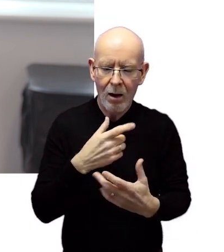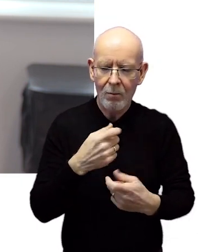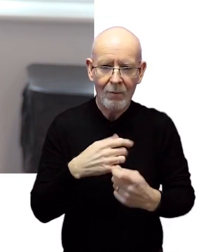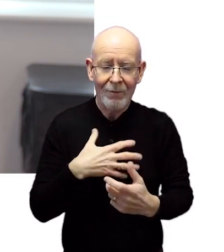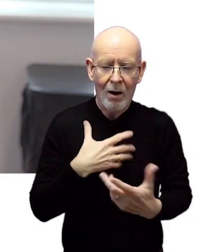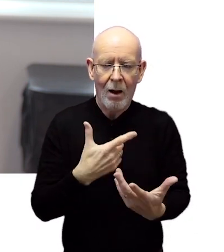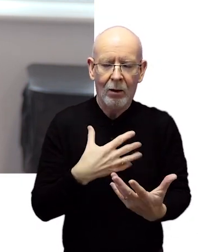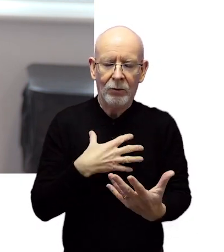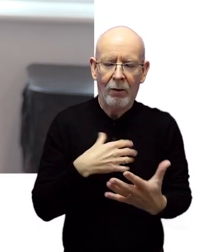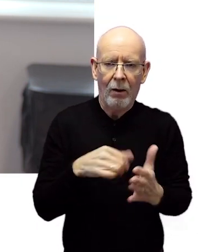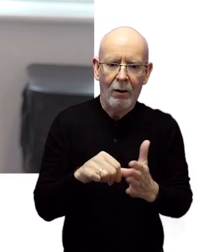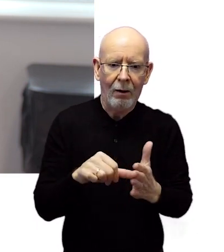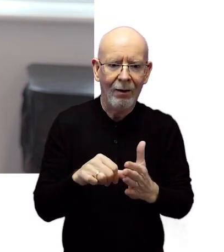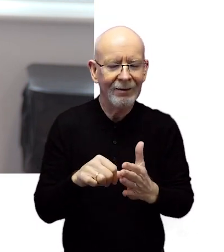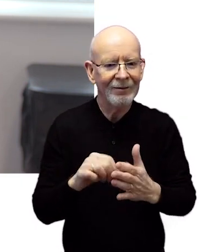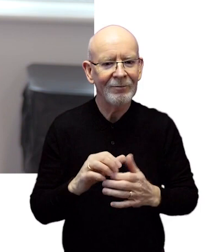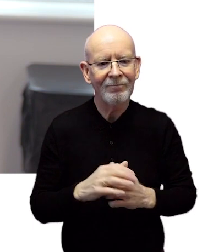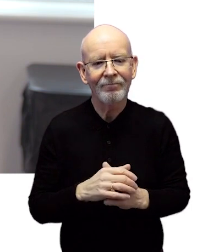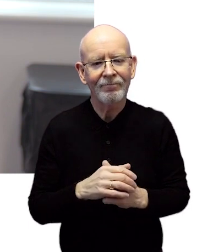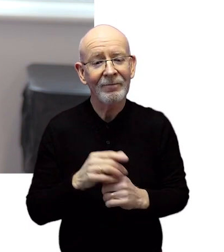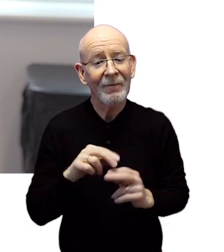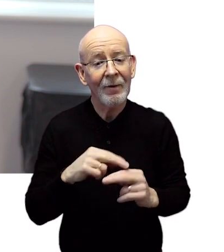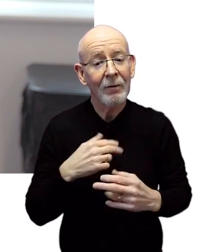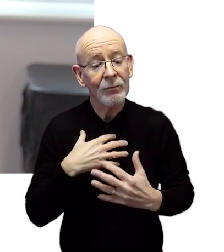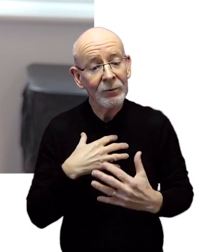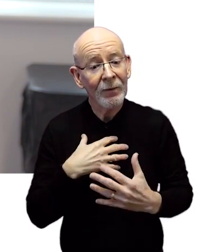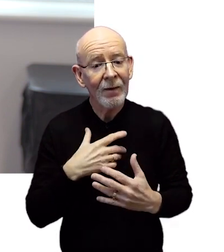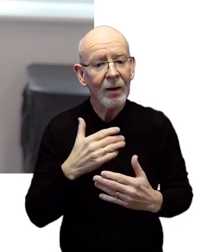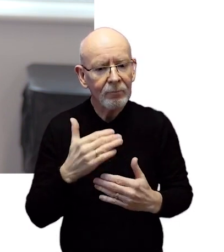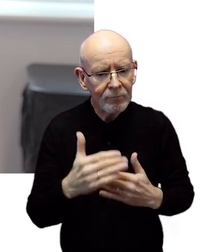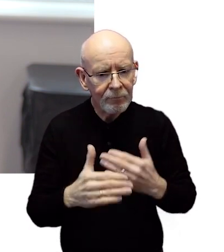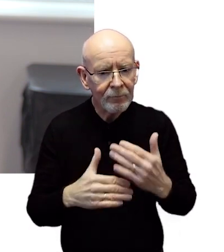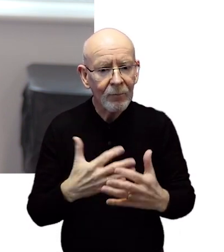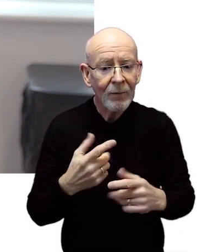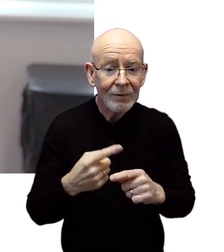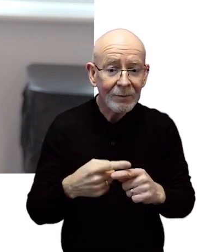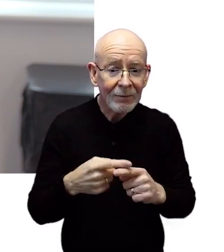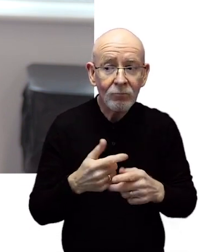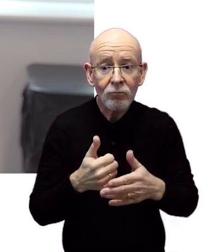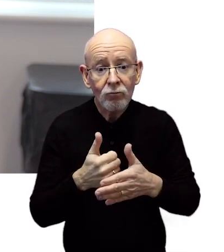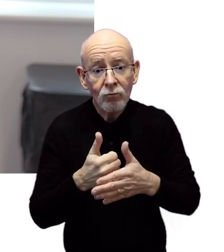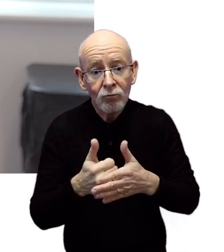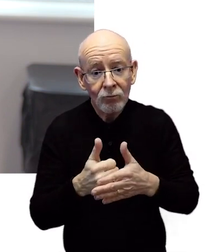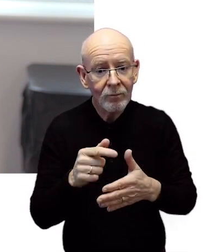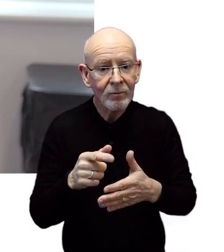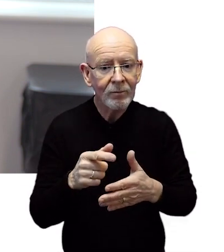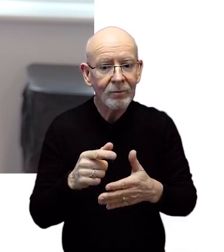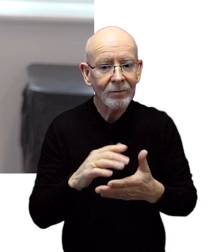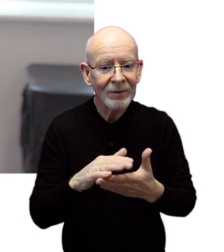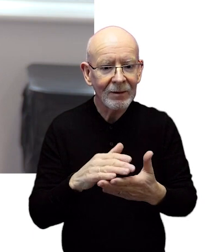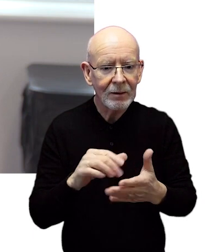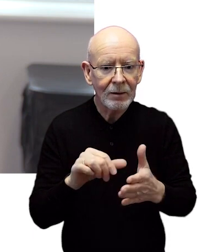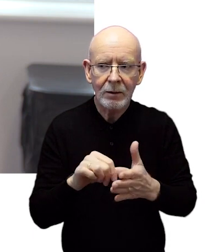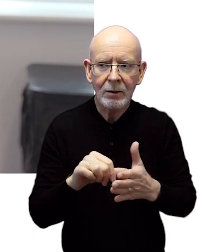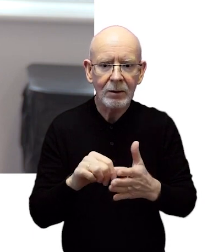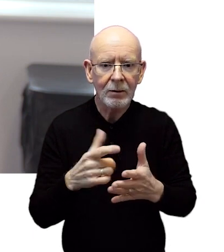you feel breathless. If our breathing rate or speed is faster than normal, this doesn't give us a lot of time to